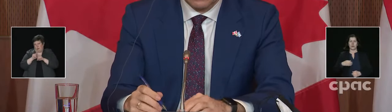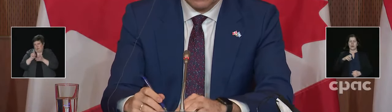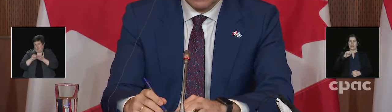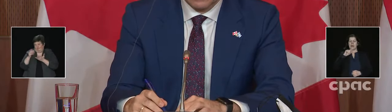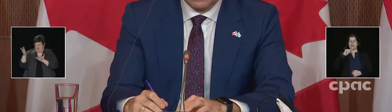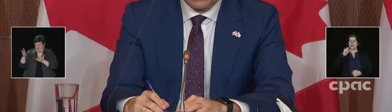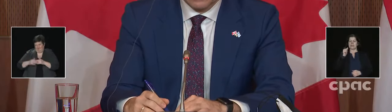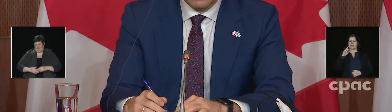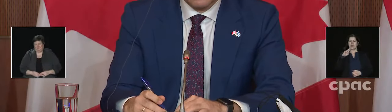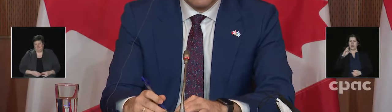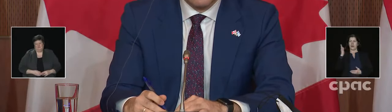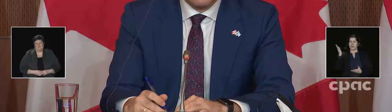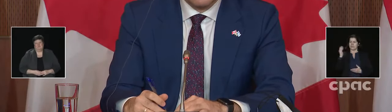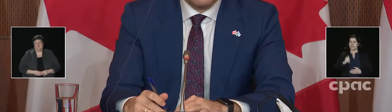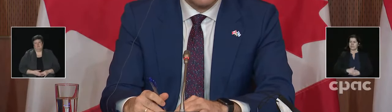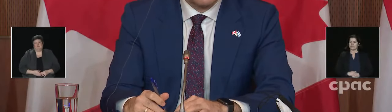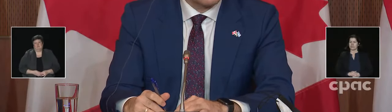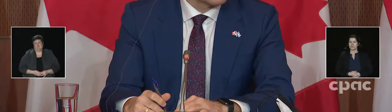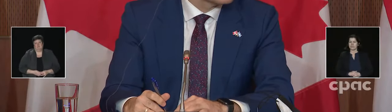is open.